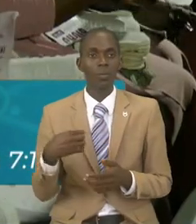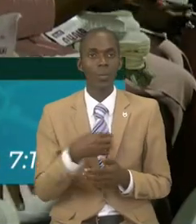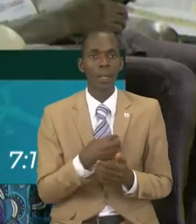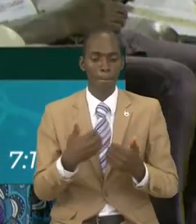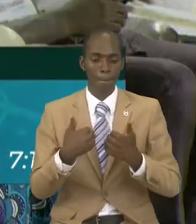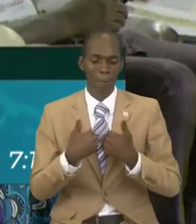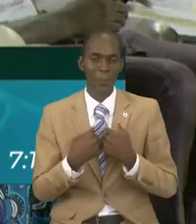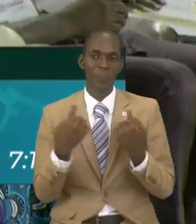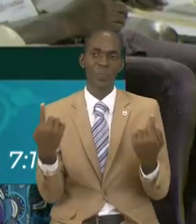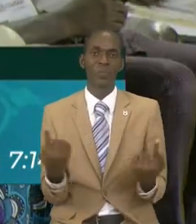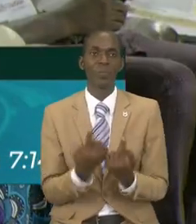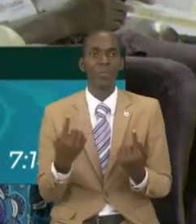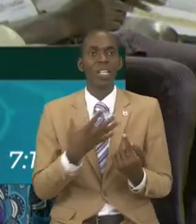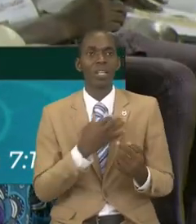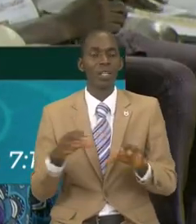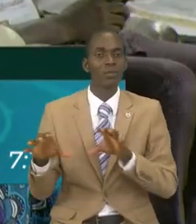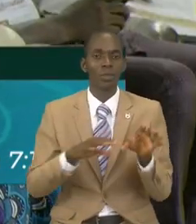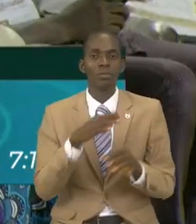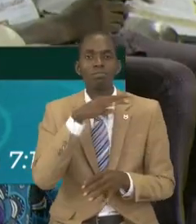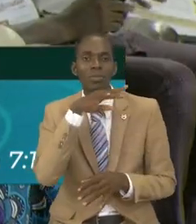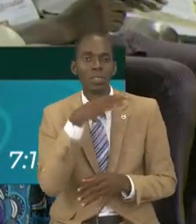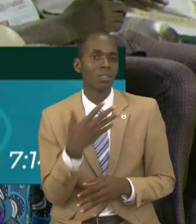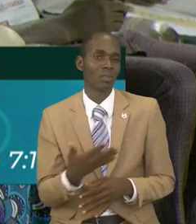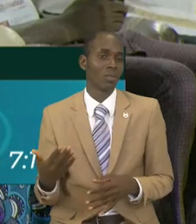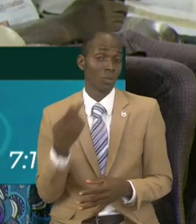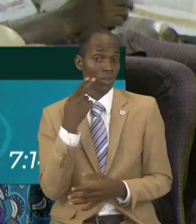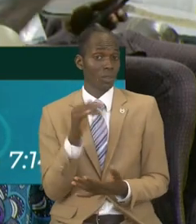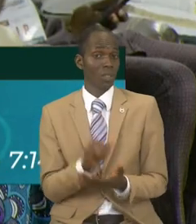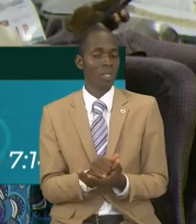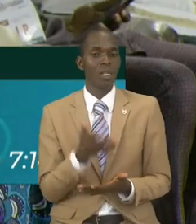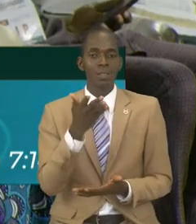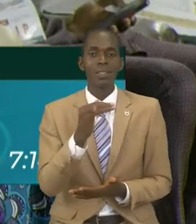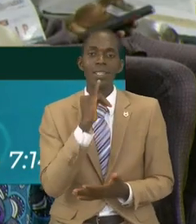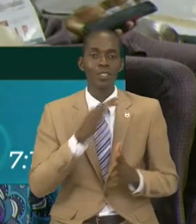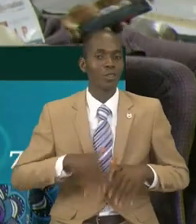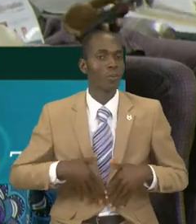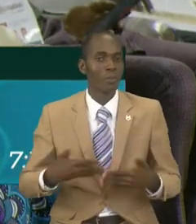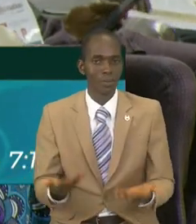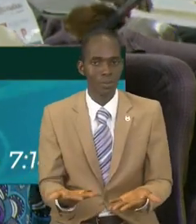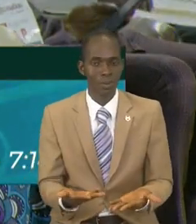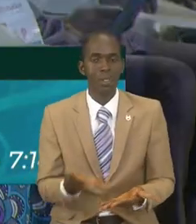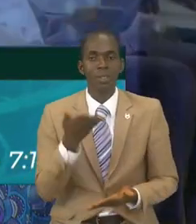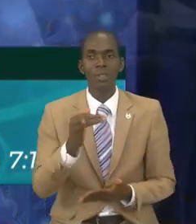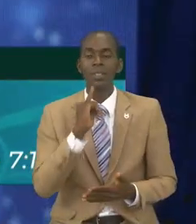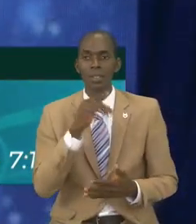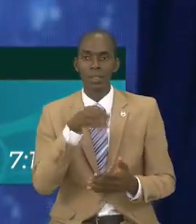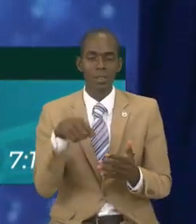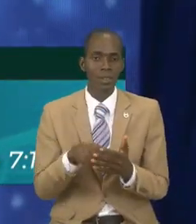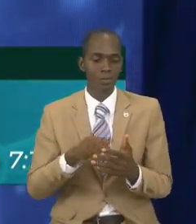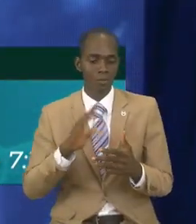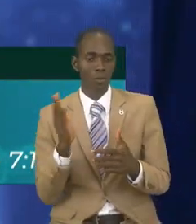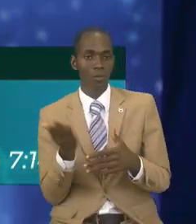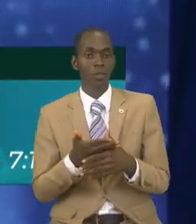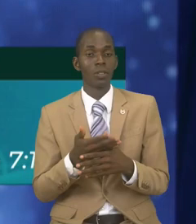sinned and committed iniquity. You see that? There's confession. There's the conviction. God hates evil.